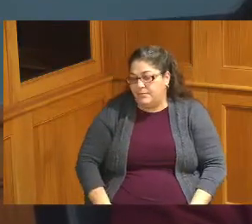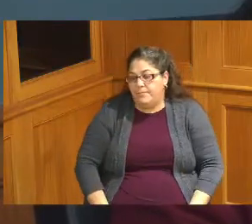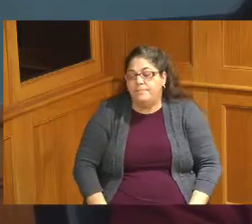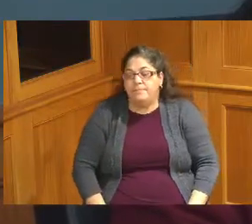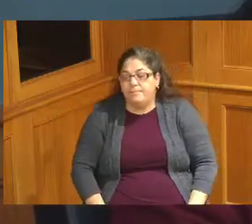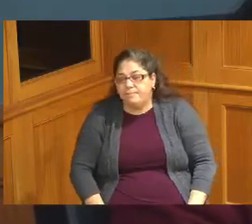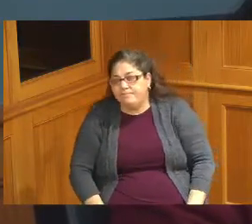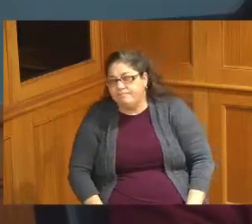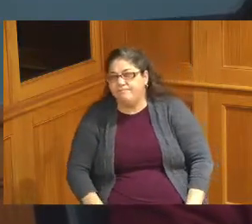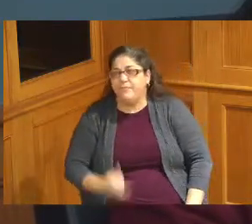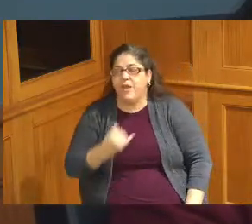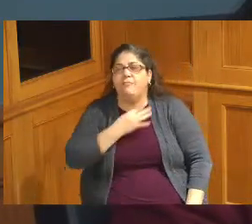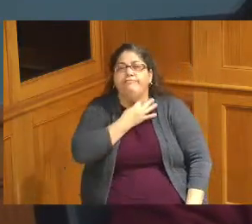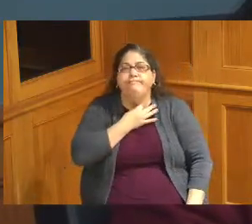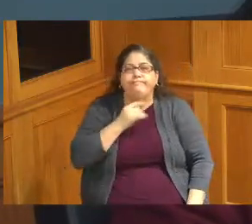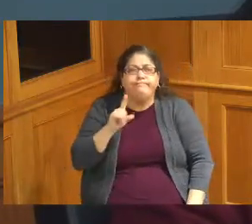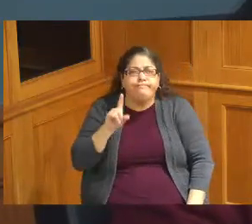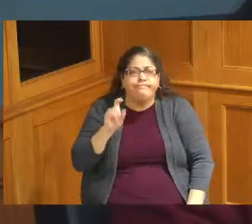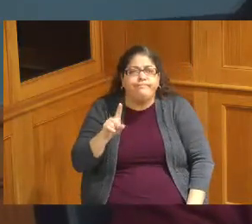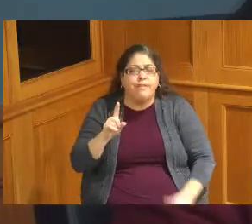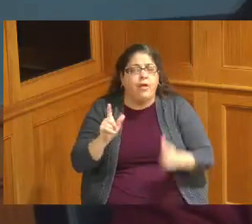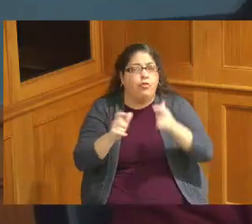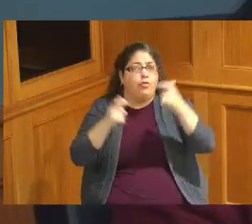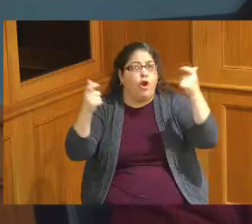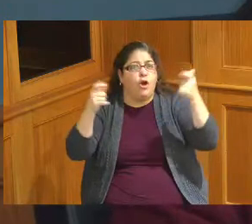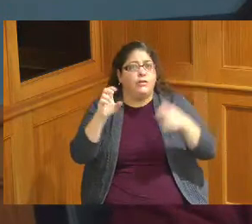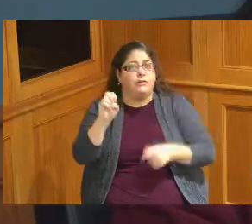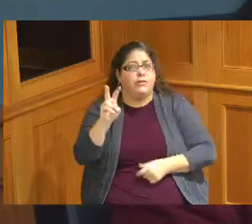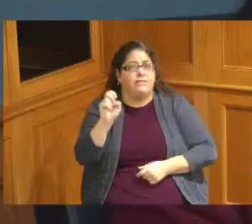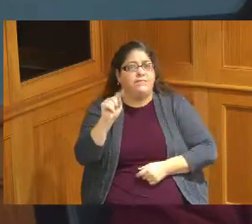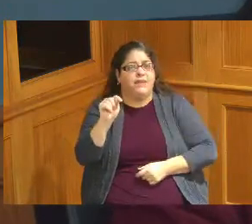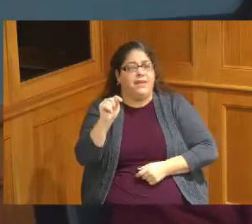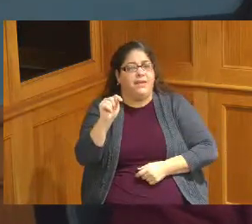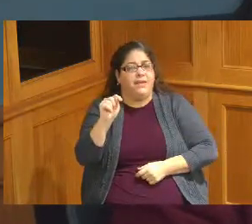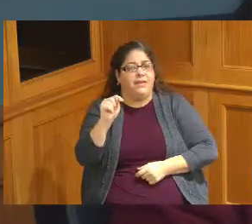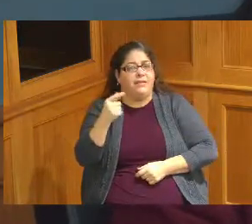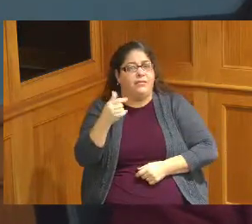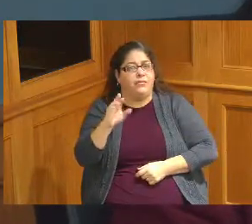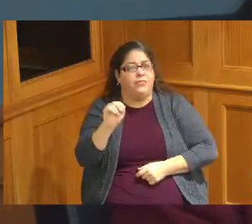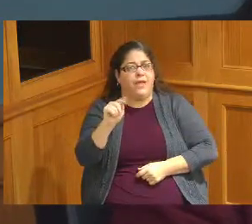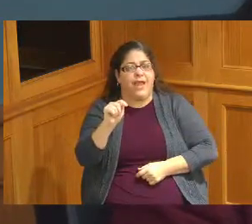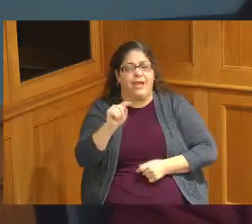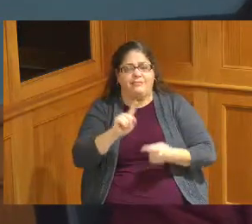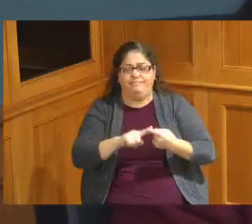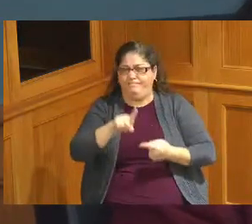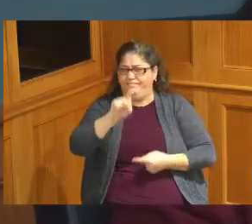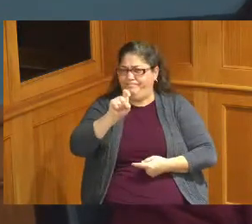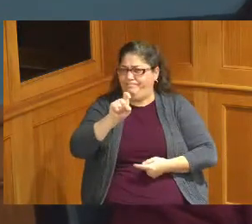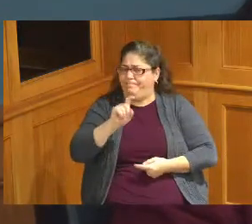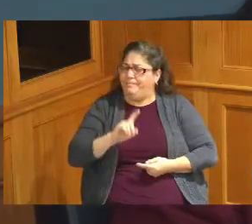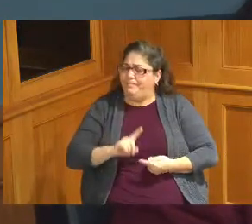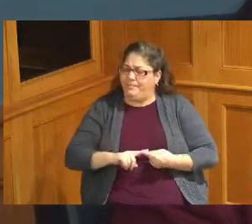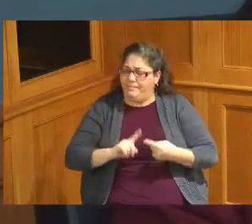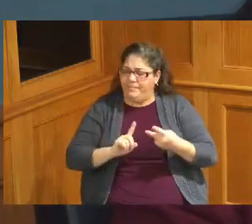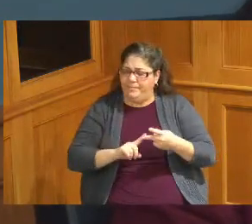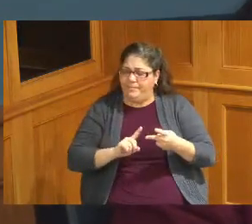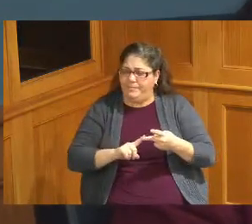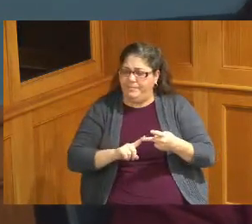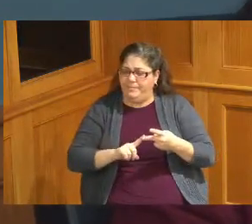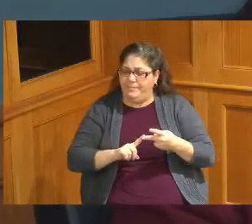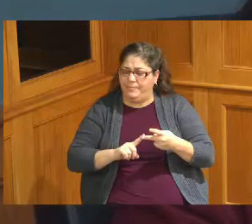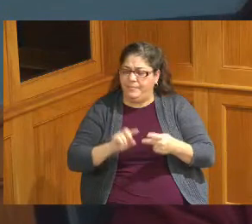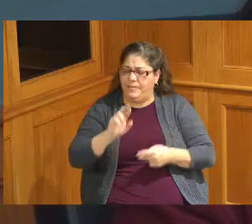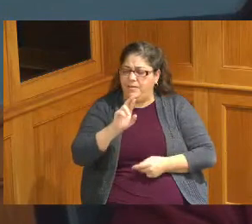So I'm just questioning the large event grant again, and I'm also the